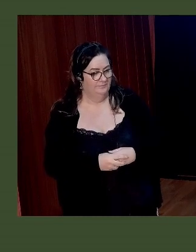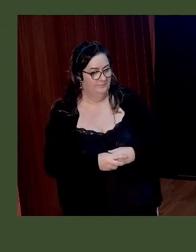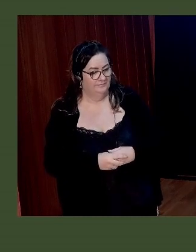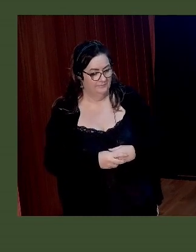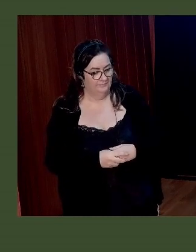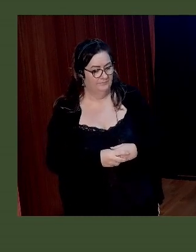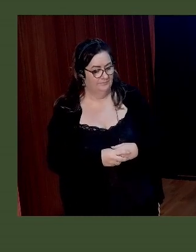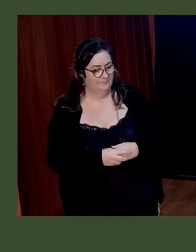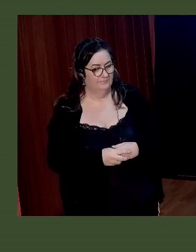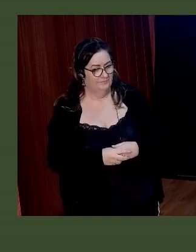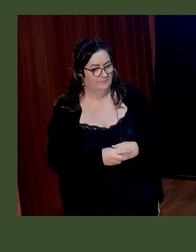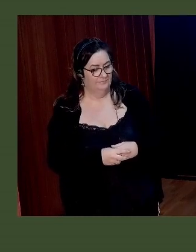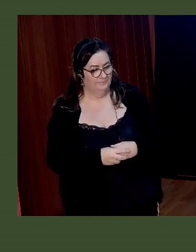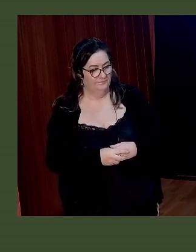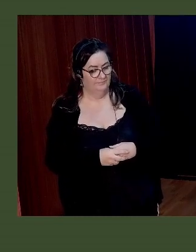As regards to the